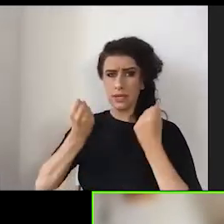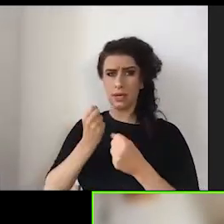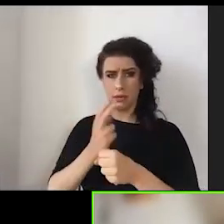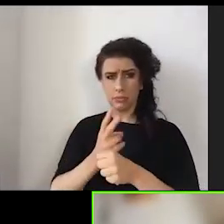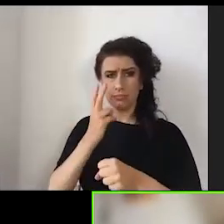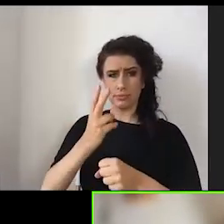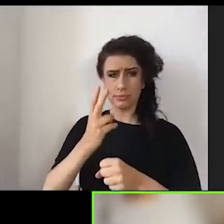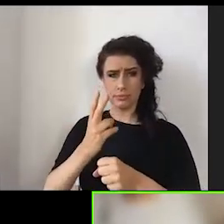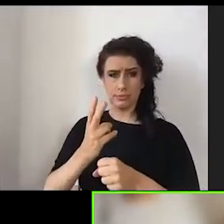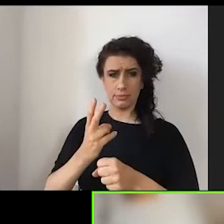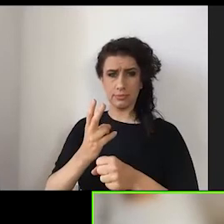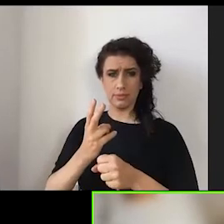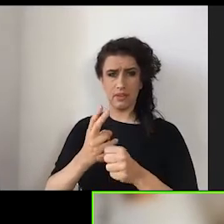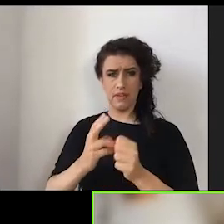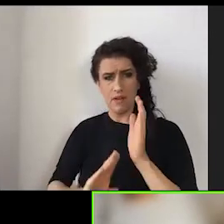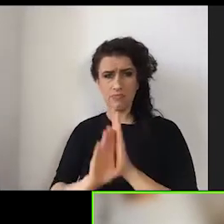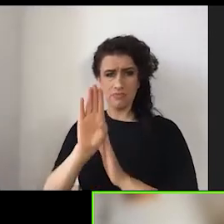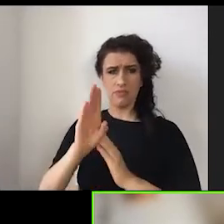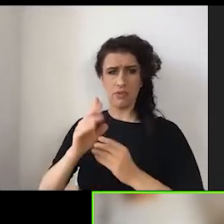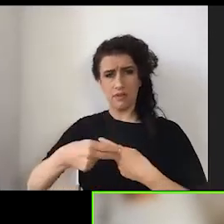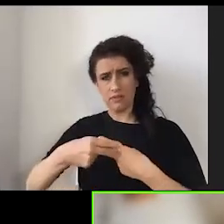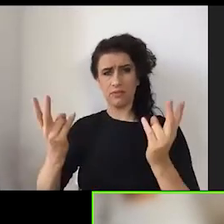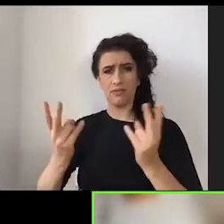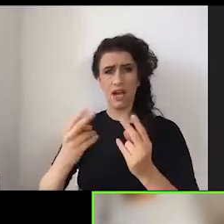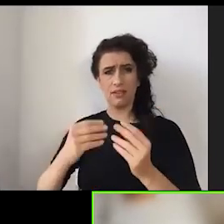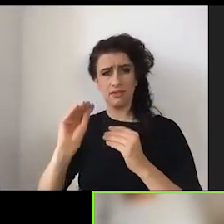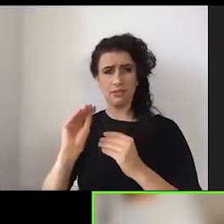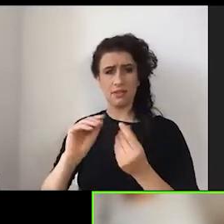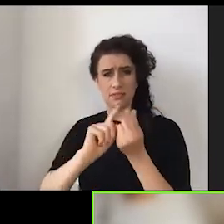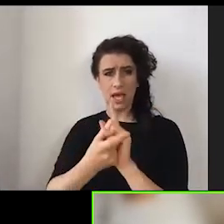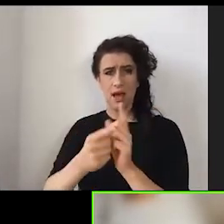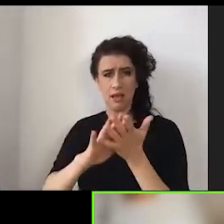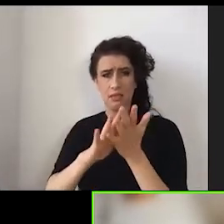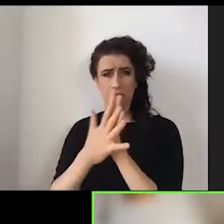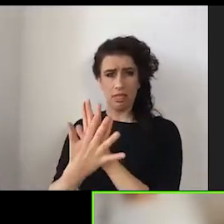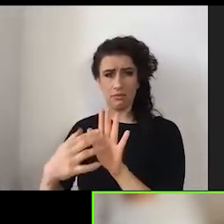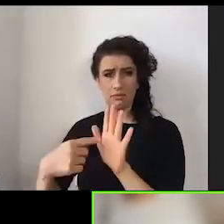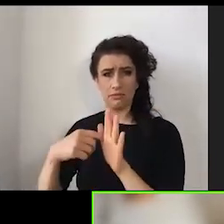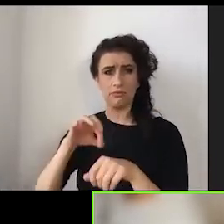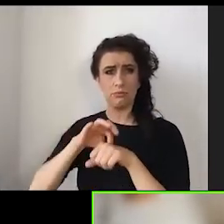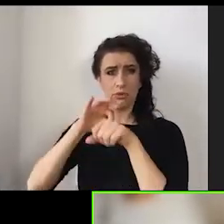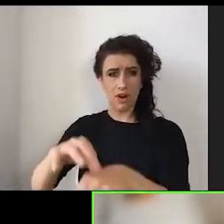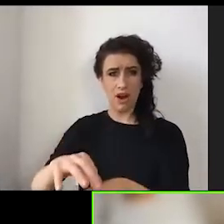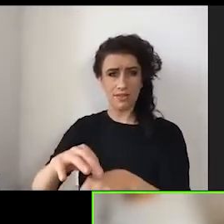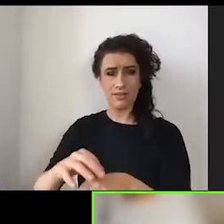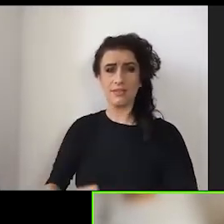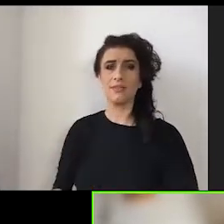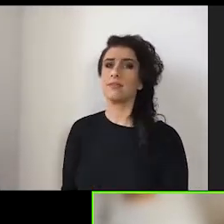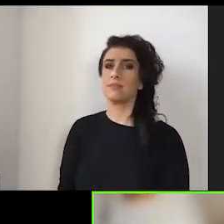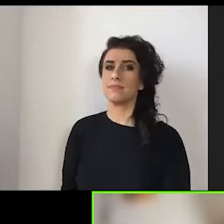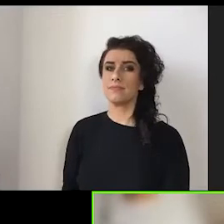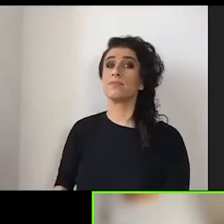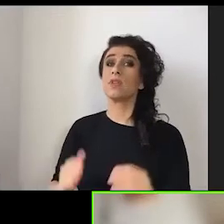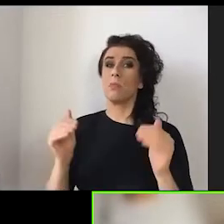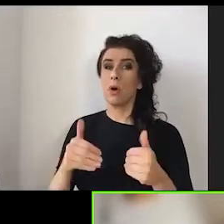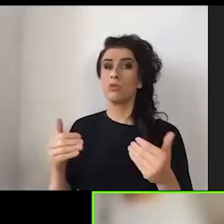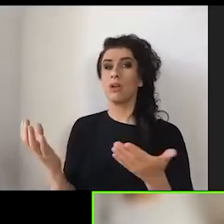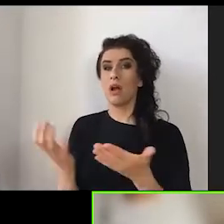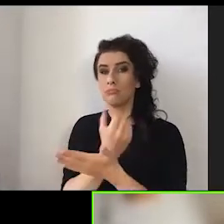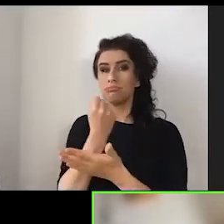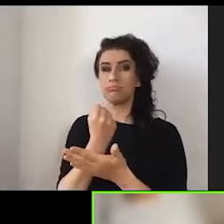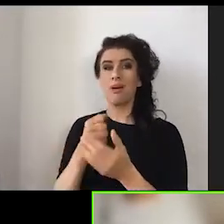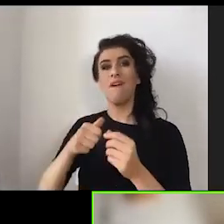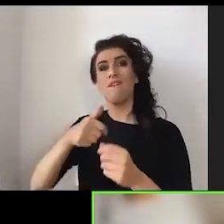our department in Cochabamba. And you can achieve this only if you have switched something